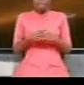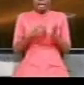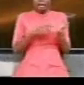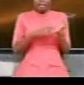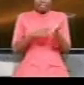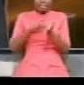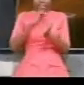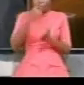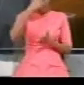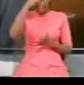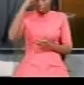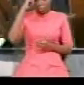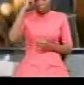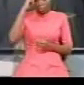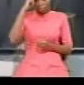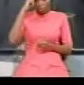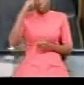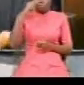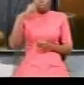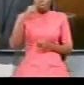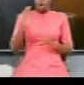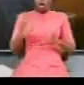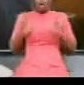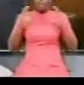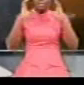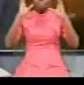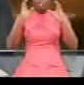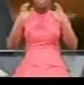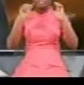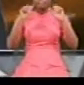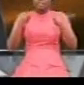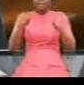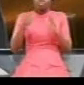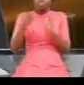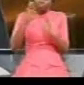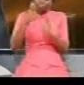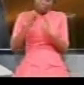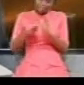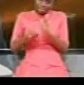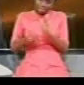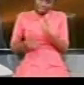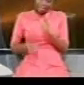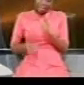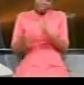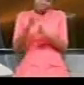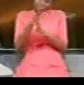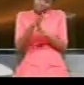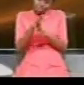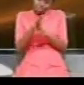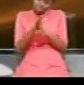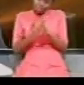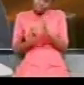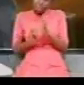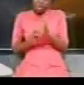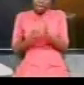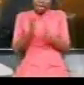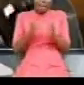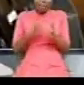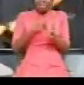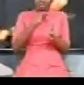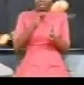is because commitment can decline gradually. If it is